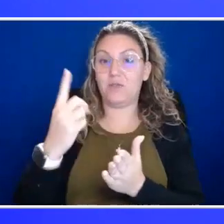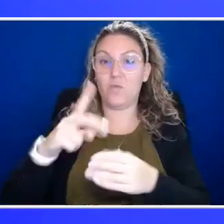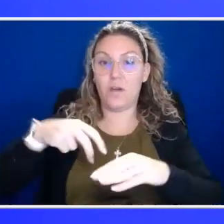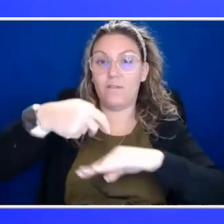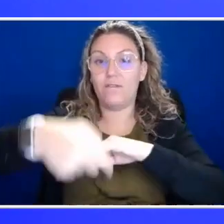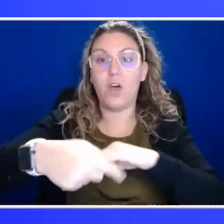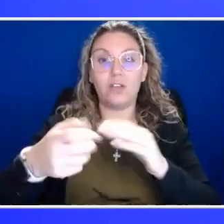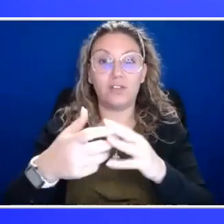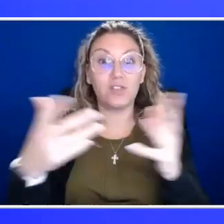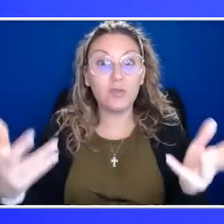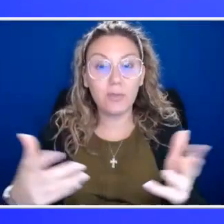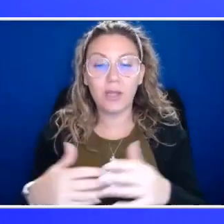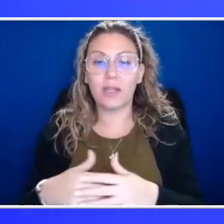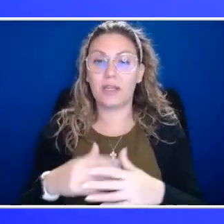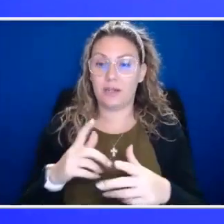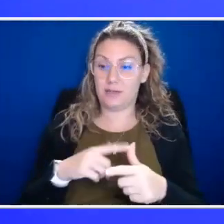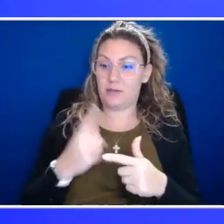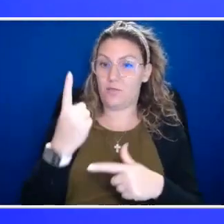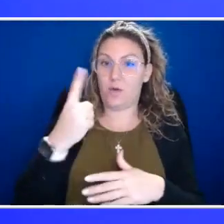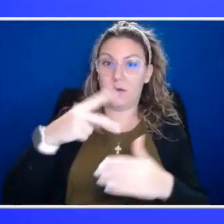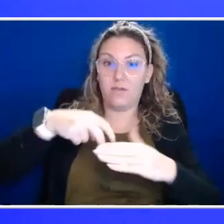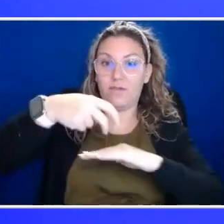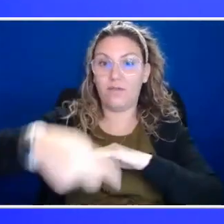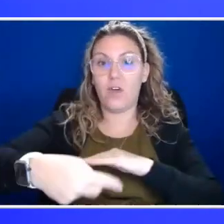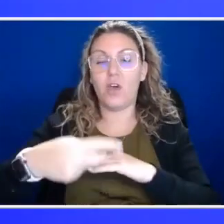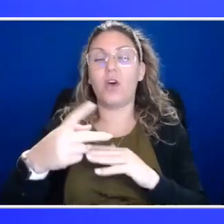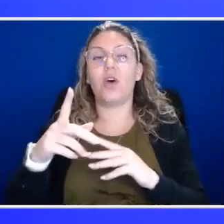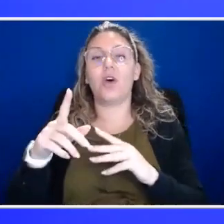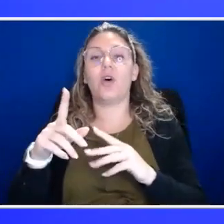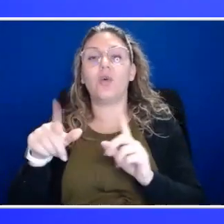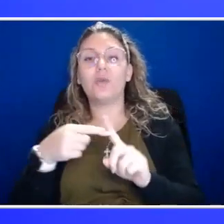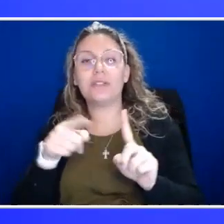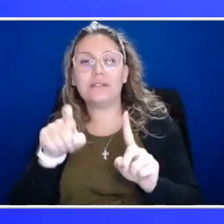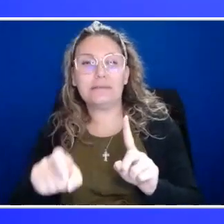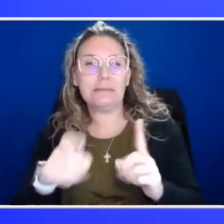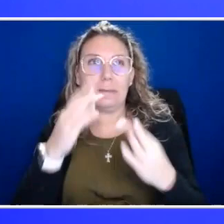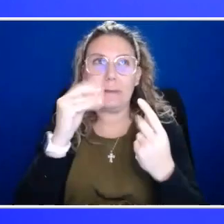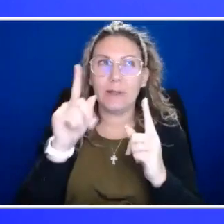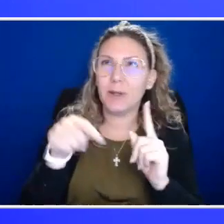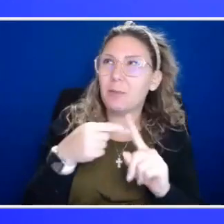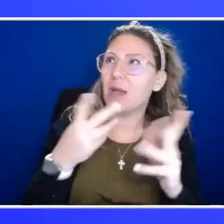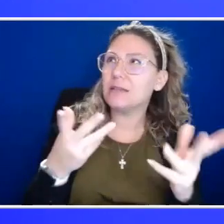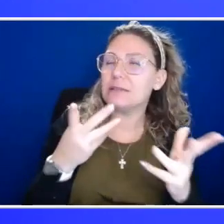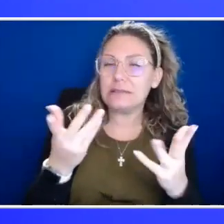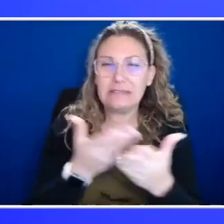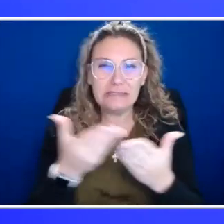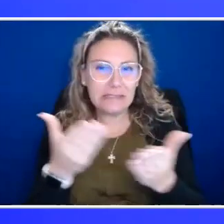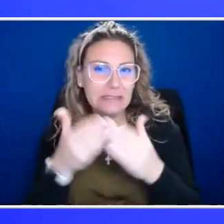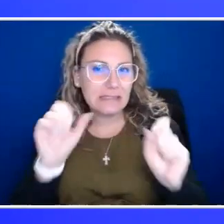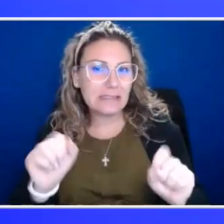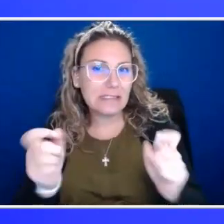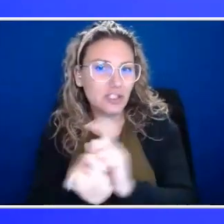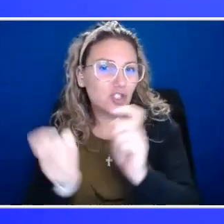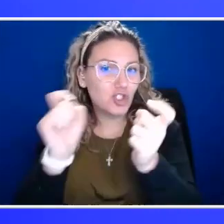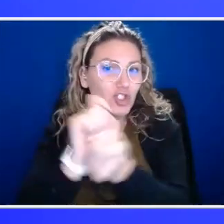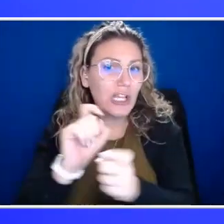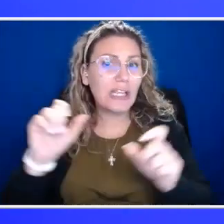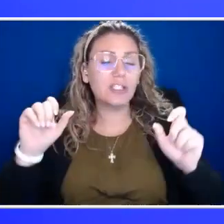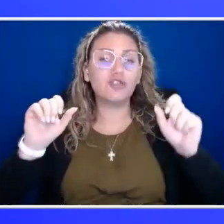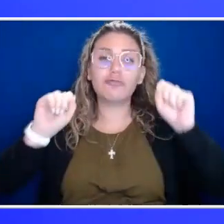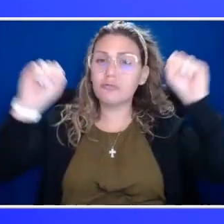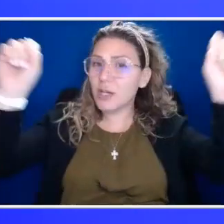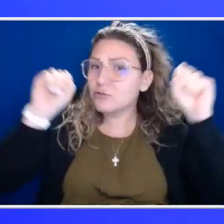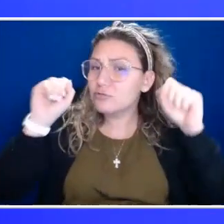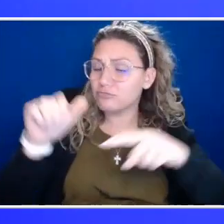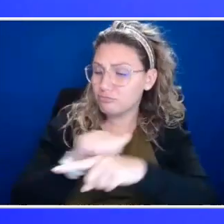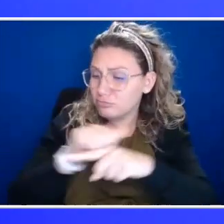And one fall is a time where we need to start thinking about, gosh, are there things we can change? Are there exercises? Are there medicines? Are there